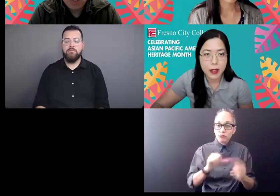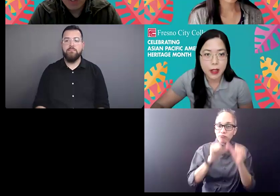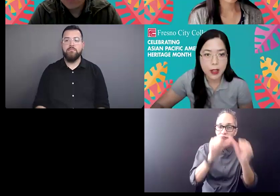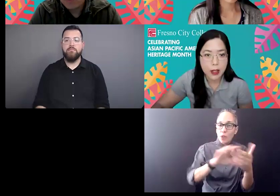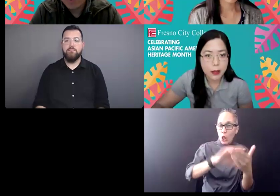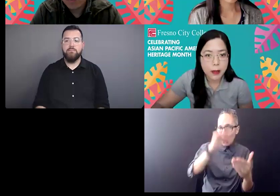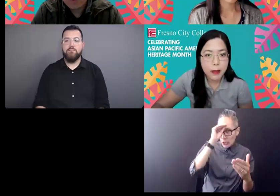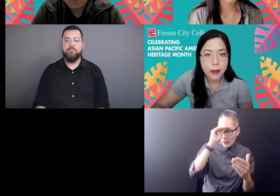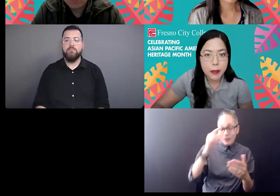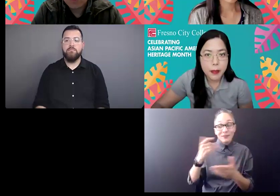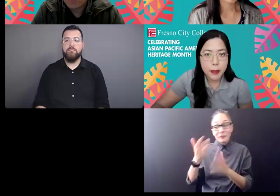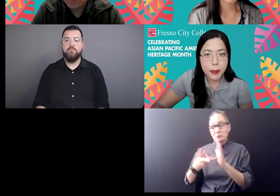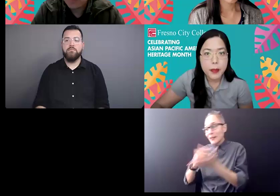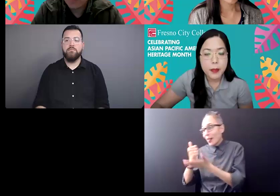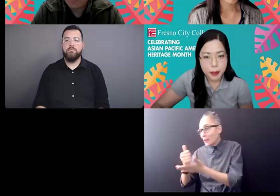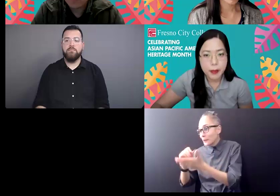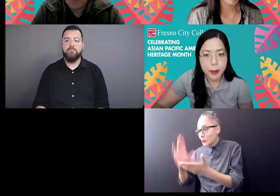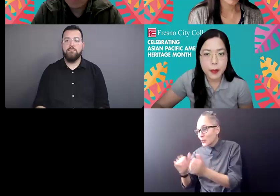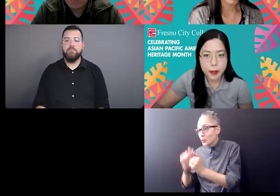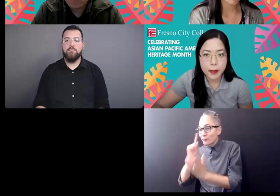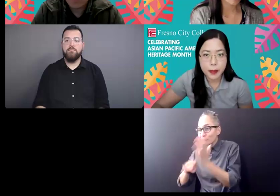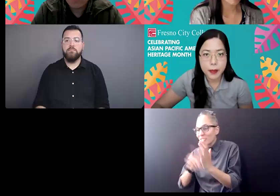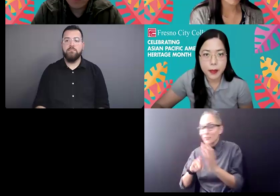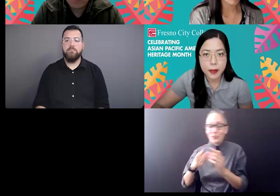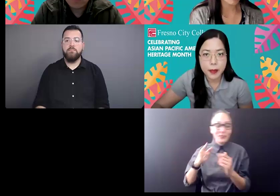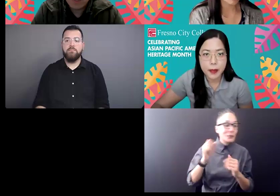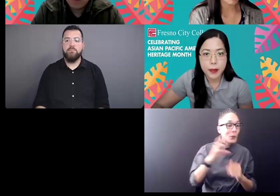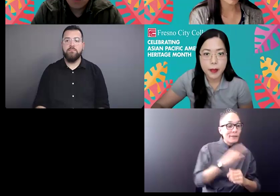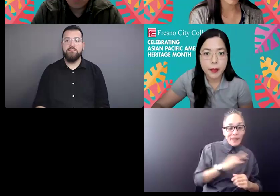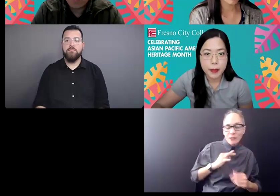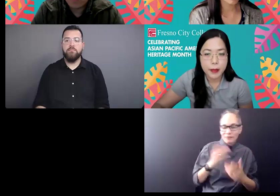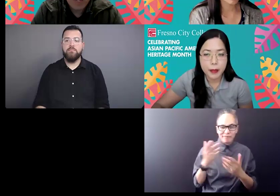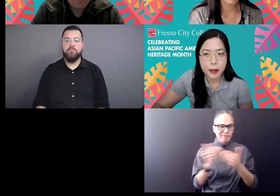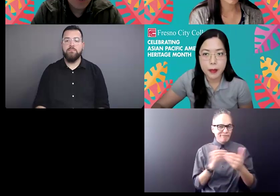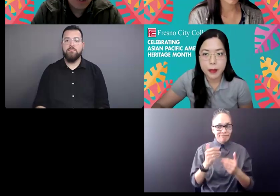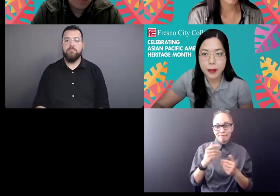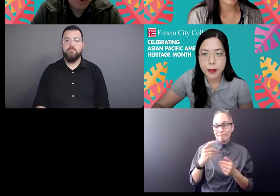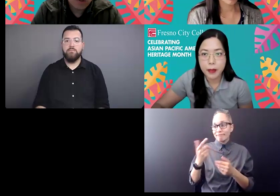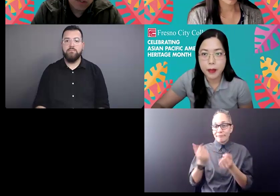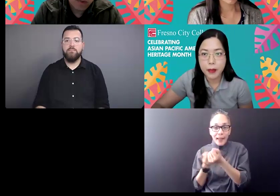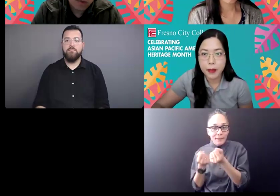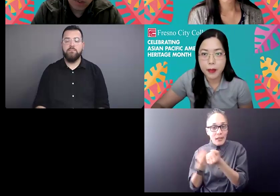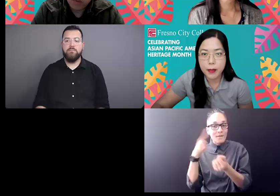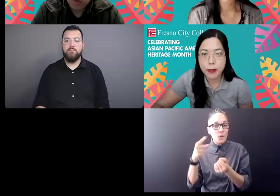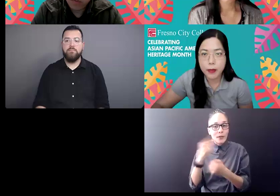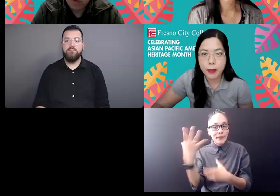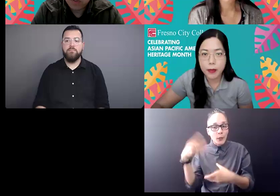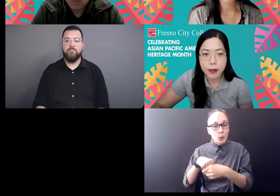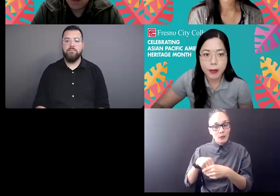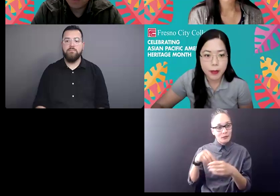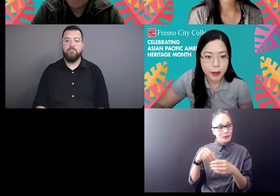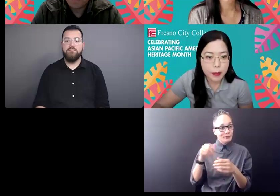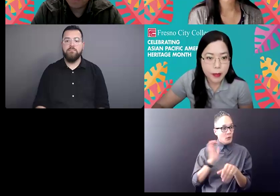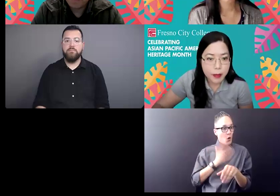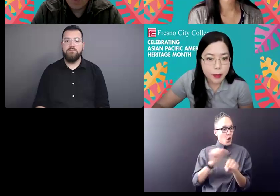it's assisting patrons with the research or students or faculty members or anyone else, or whether it be advocating for inclusiveness within the